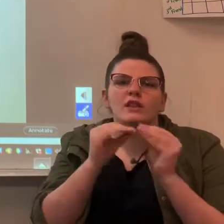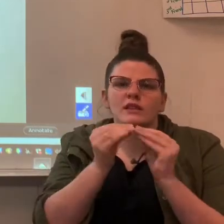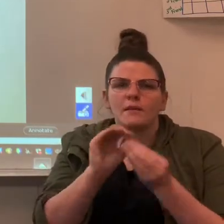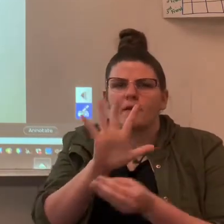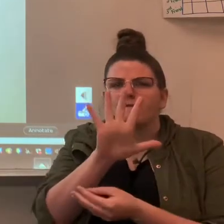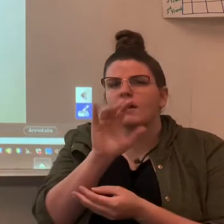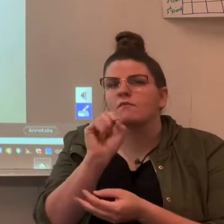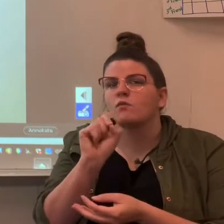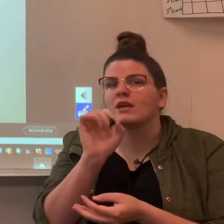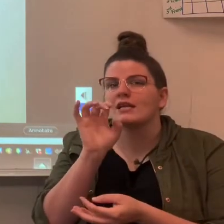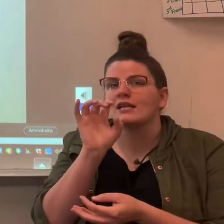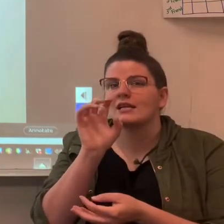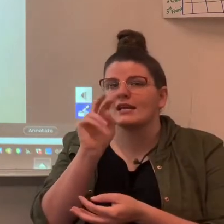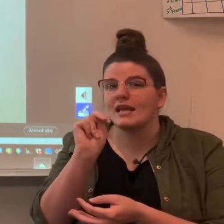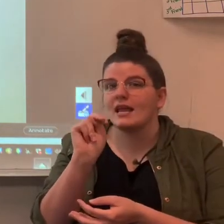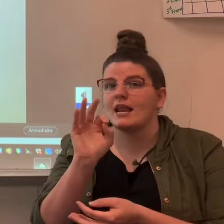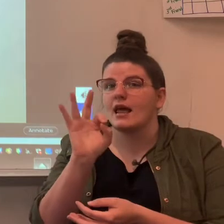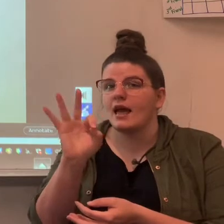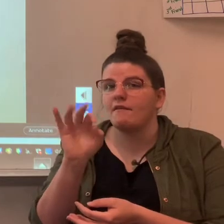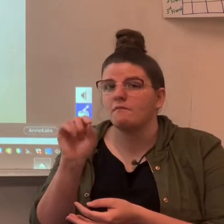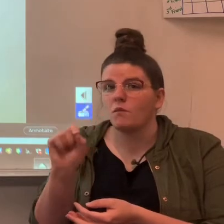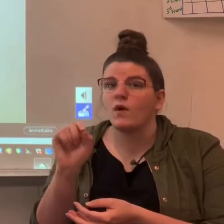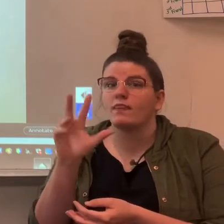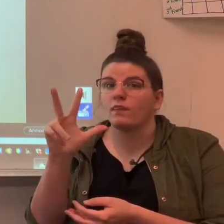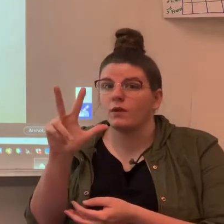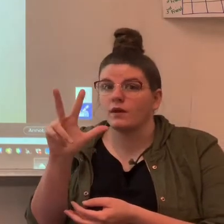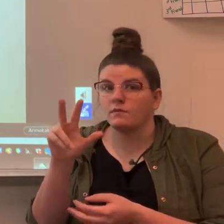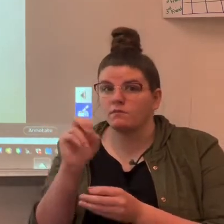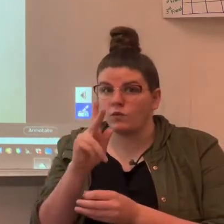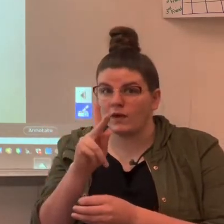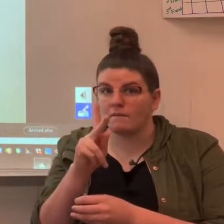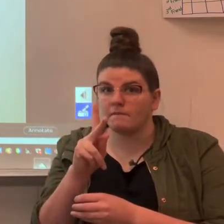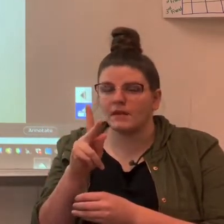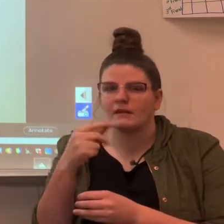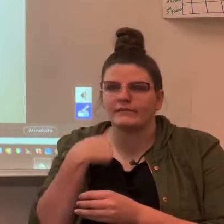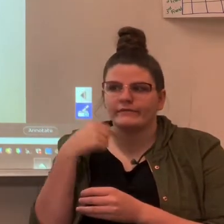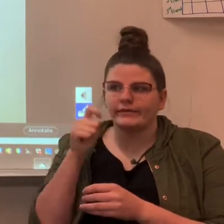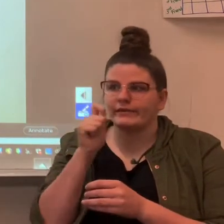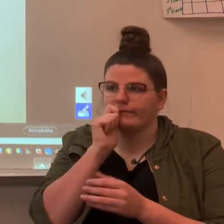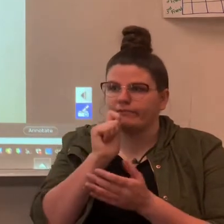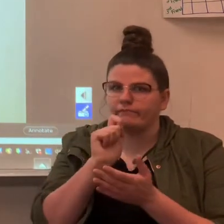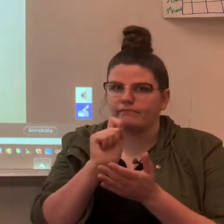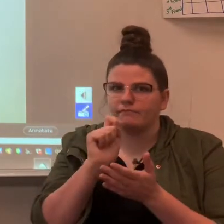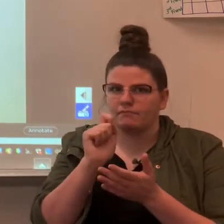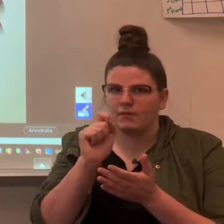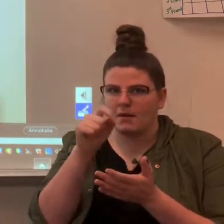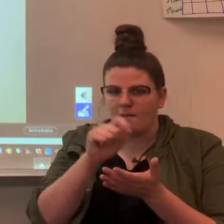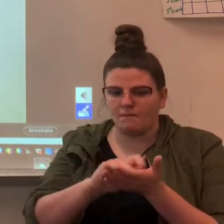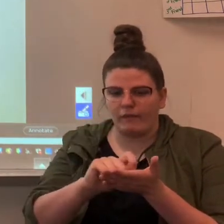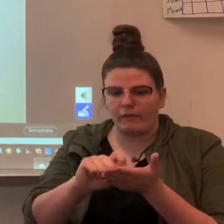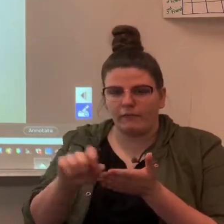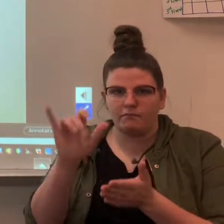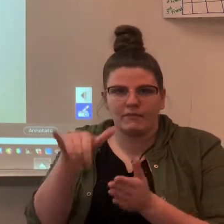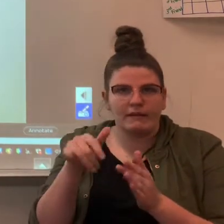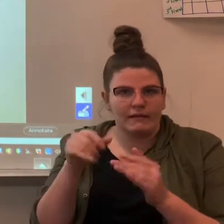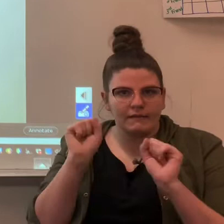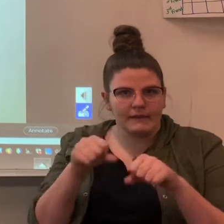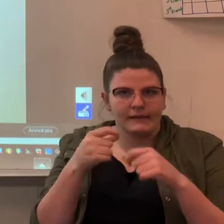5.NF.3. And I need a workable pen. Let's try that again. There,